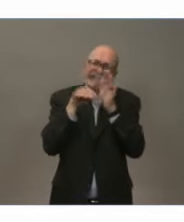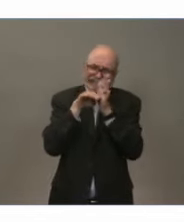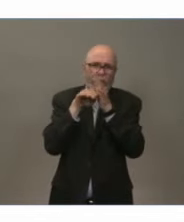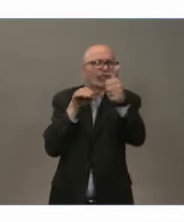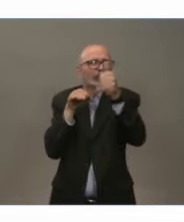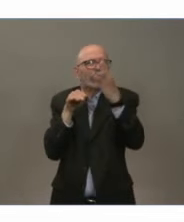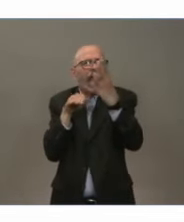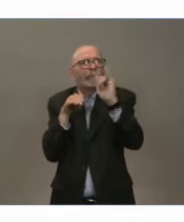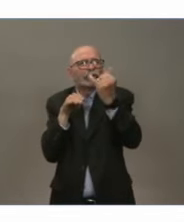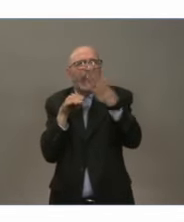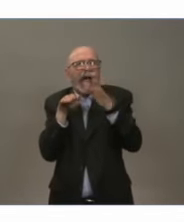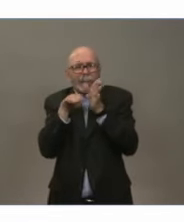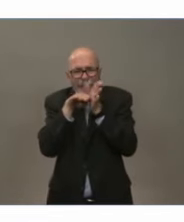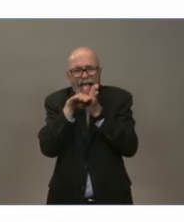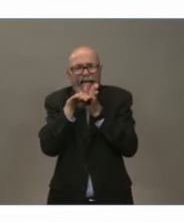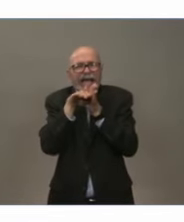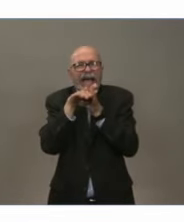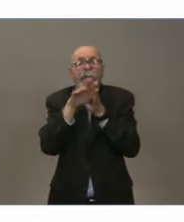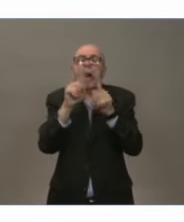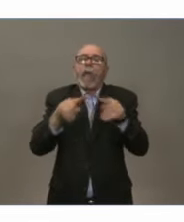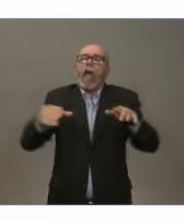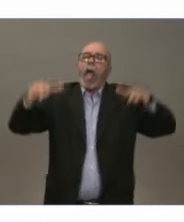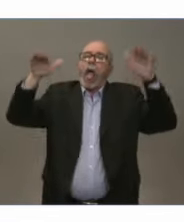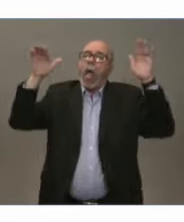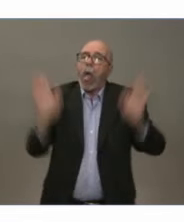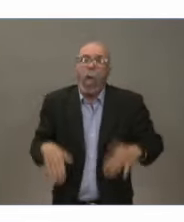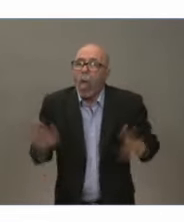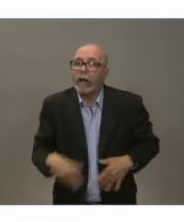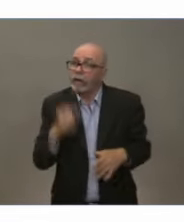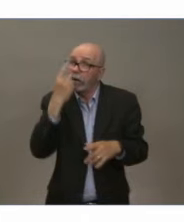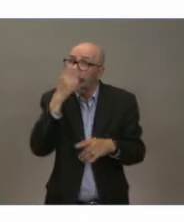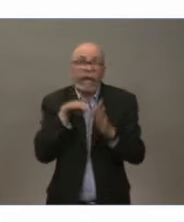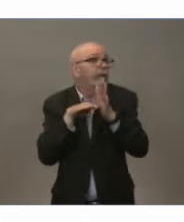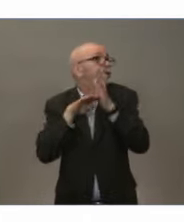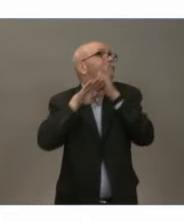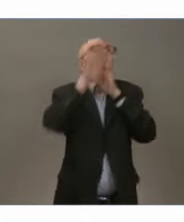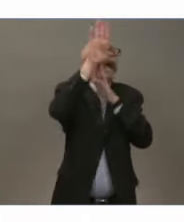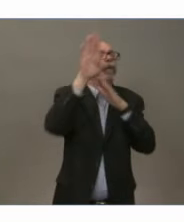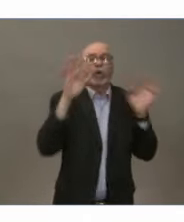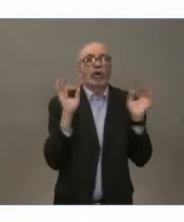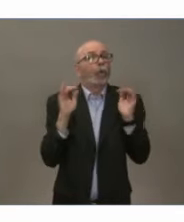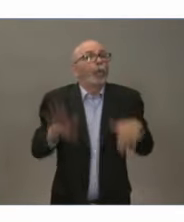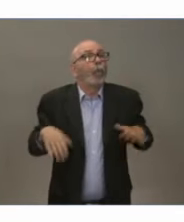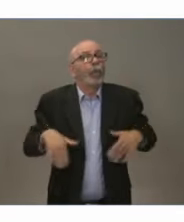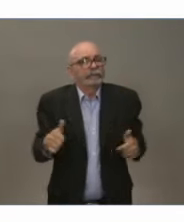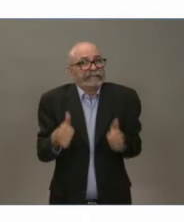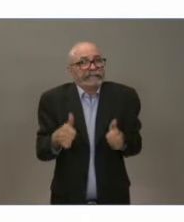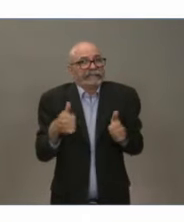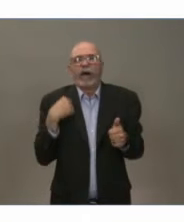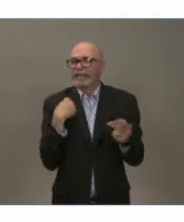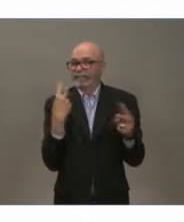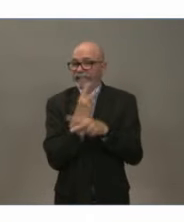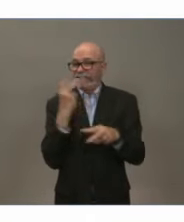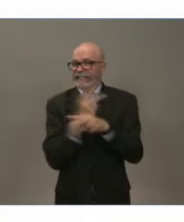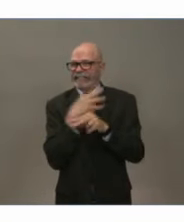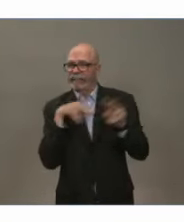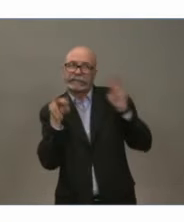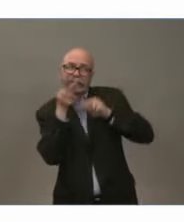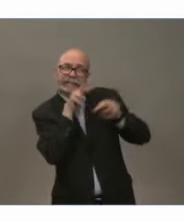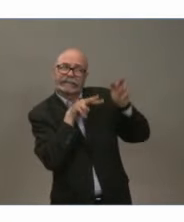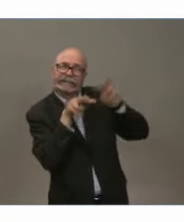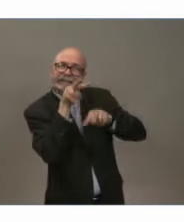the peak. The coming weeks are critical, and we need to continue to see if we have new cases. But we will control the